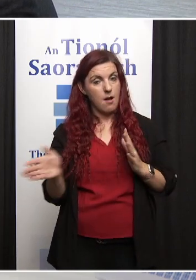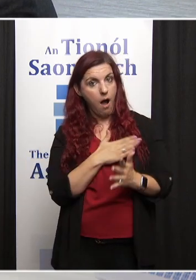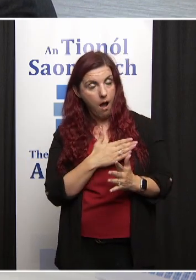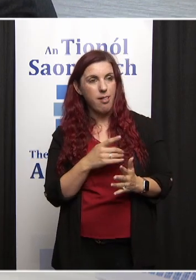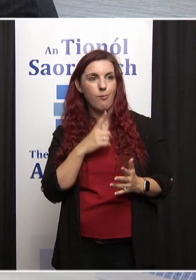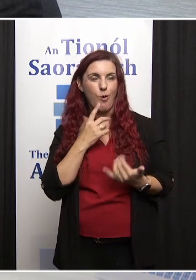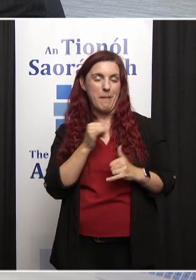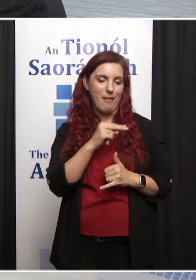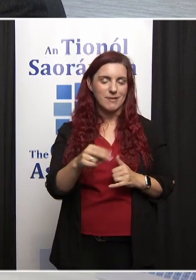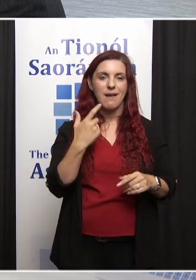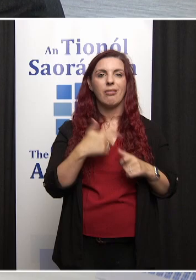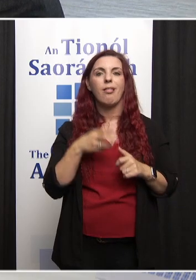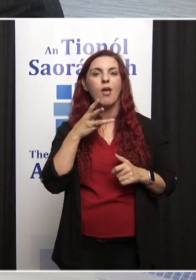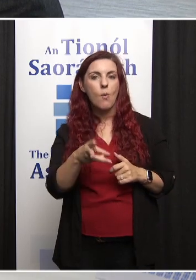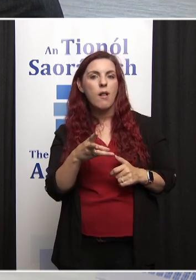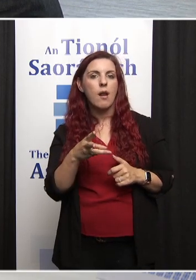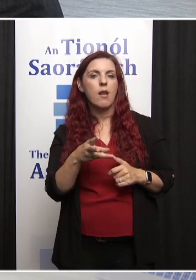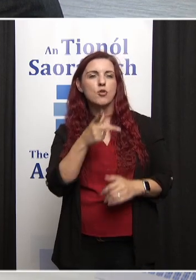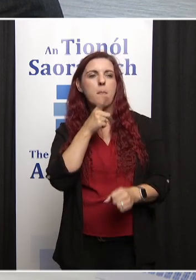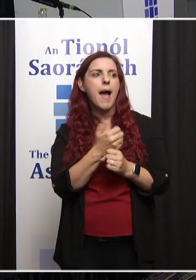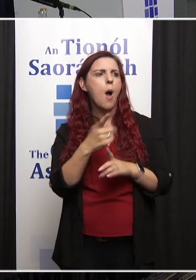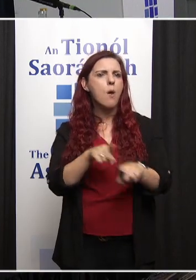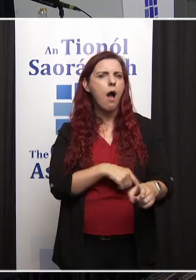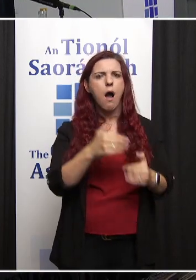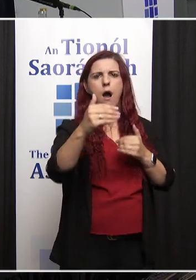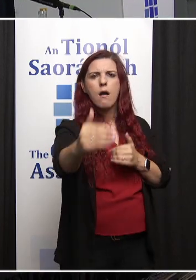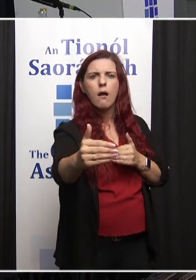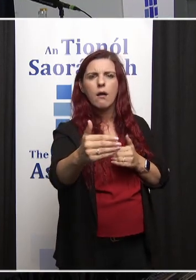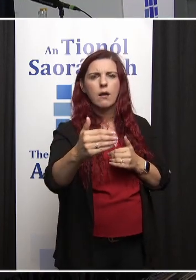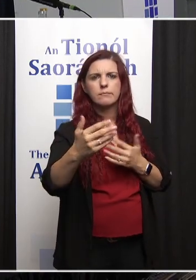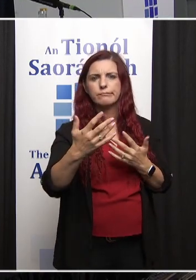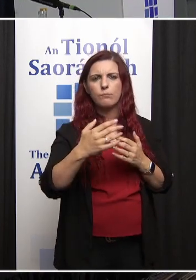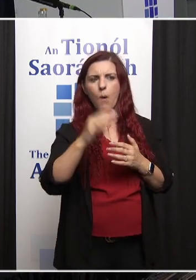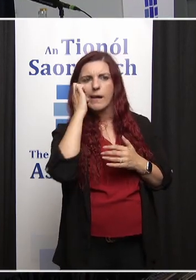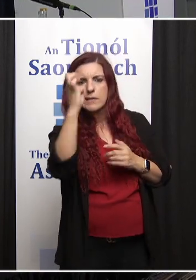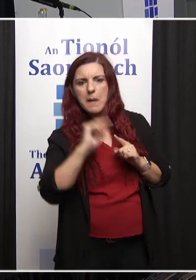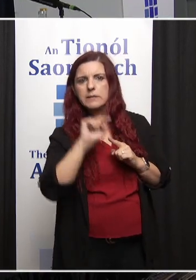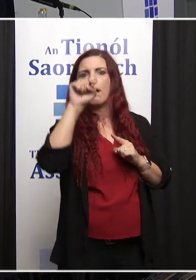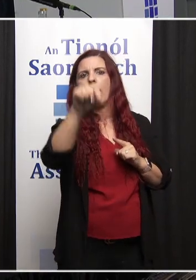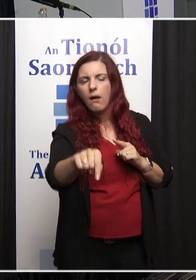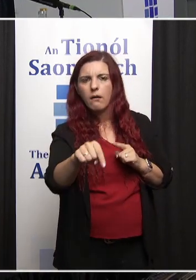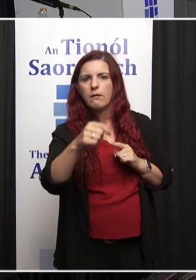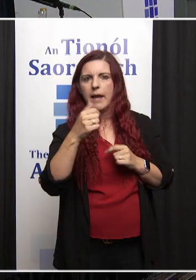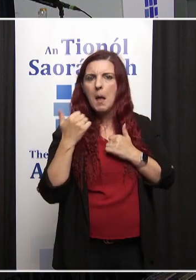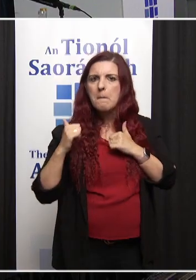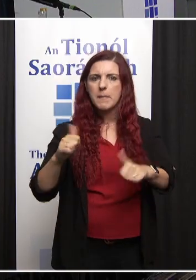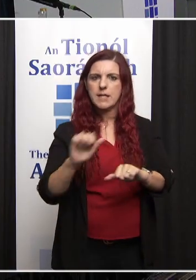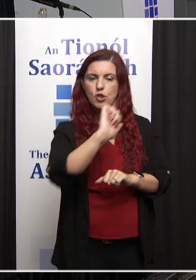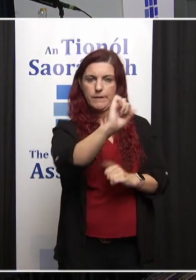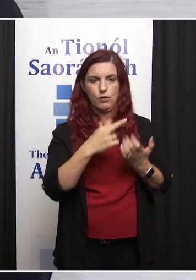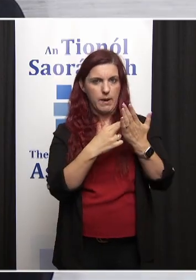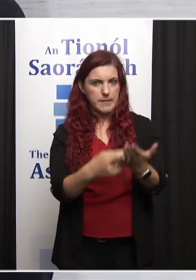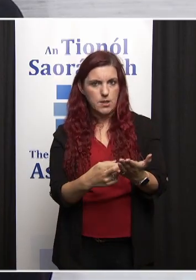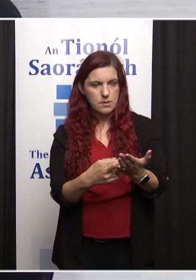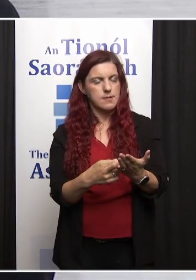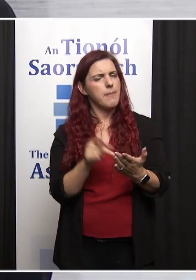but they will then indicate a time frame that the government envisages for the implementation of those recommendations. And